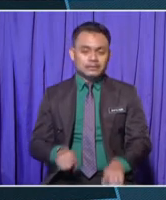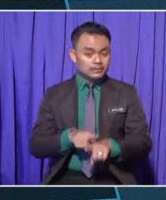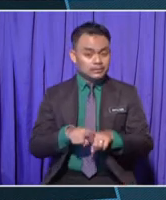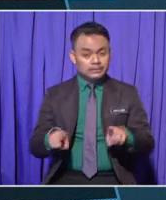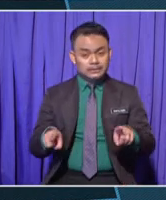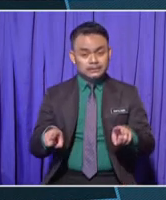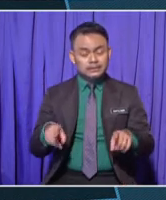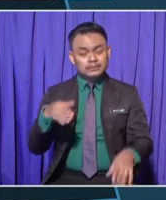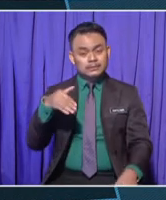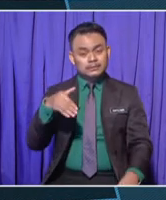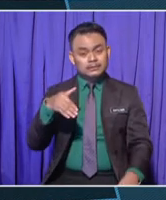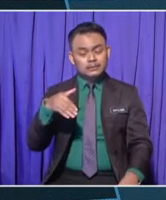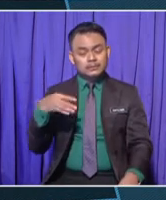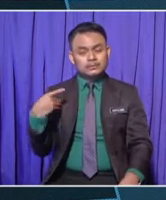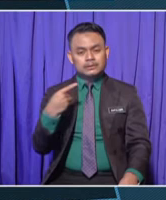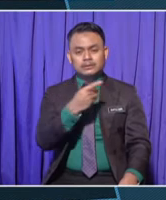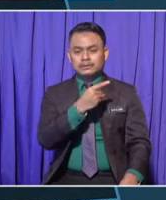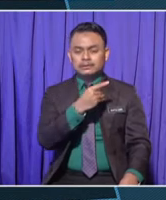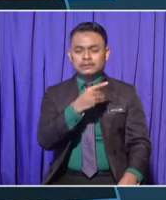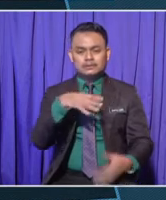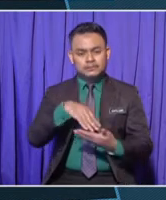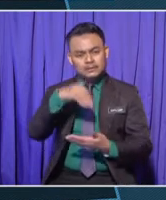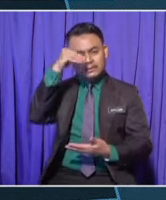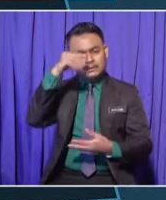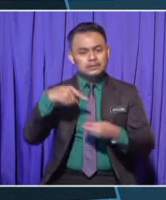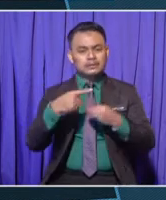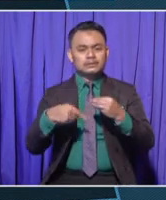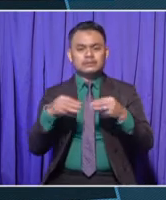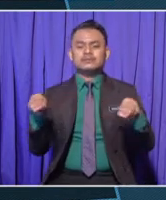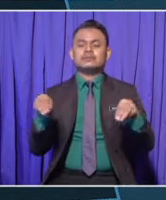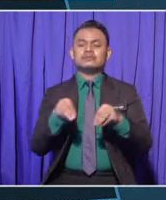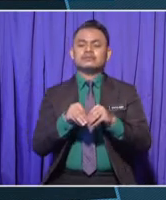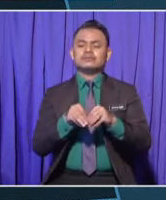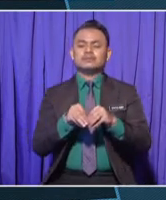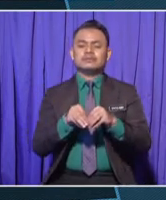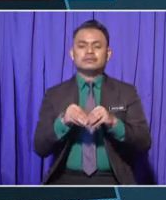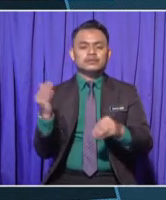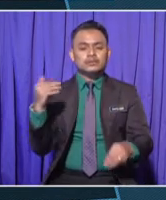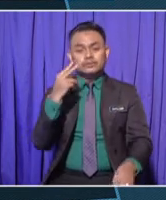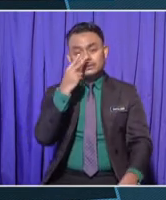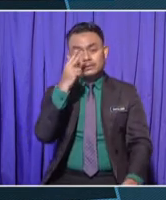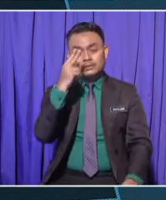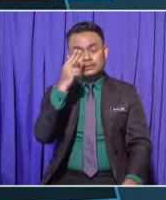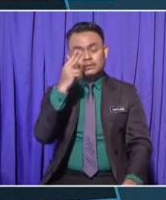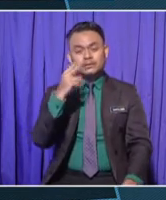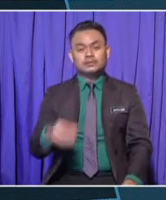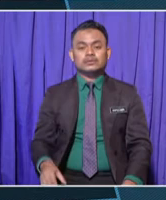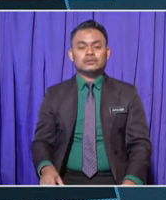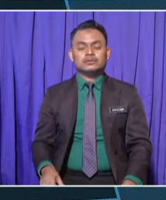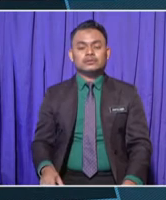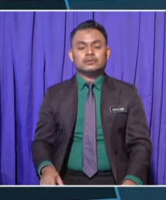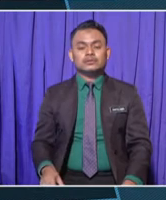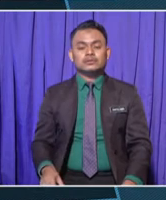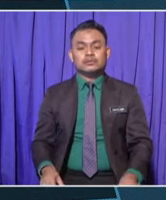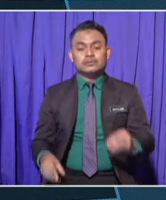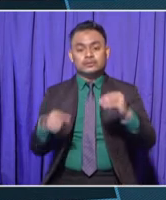But before we explore more about magnets, let's first look at our learning objective